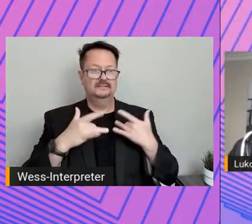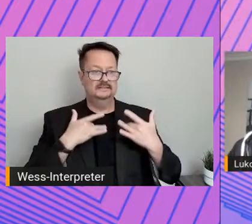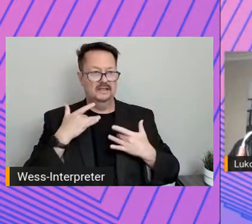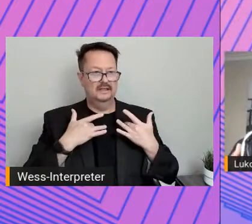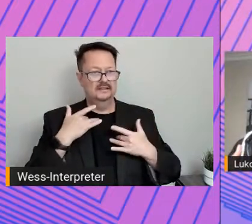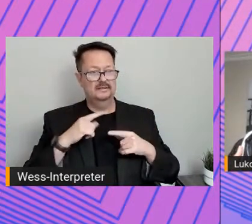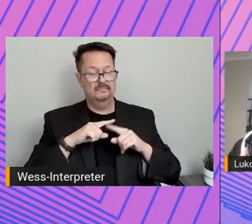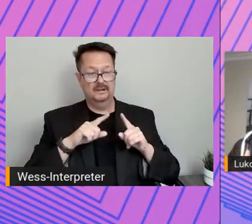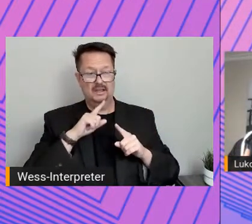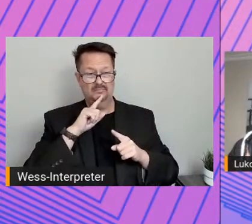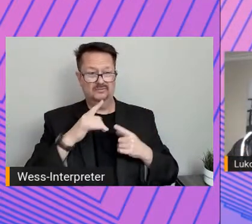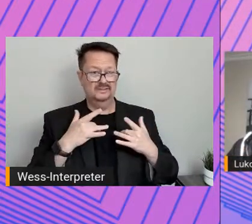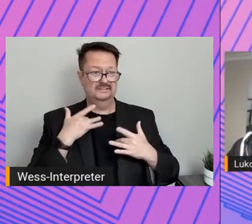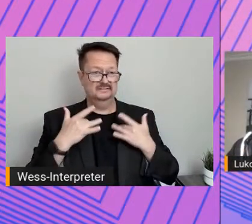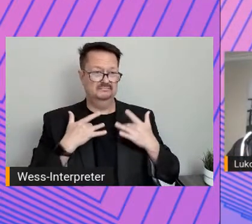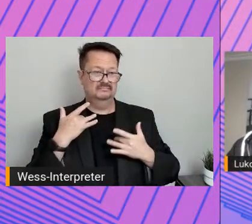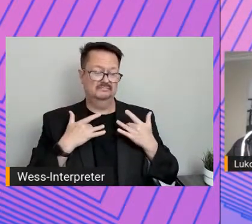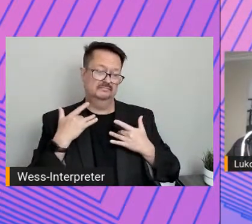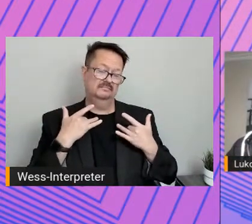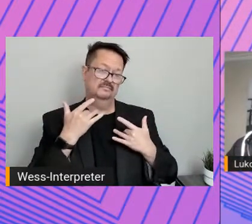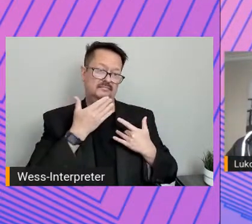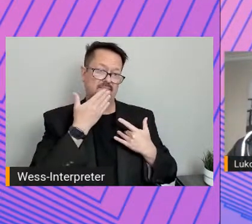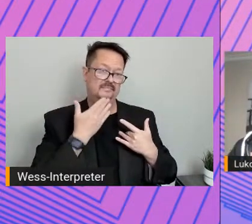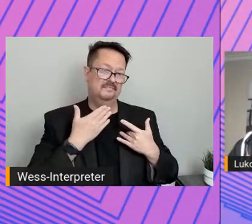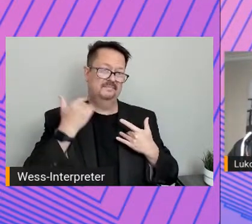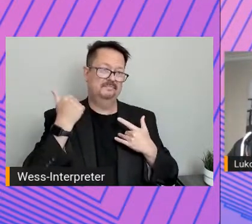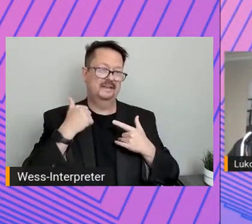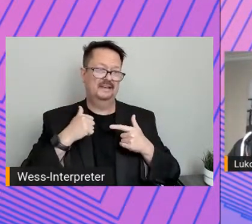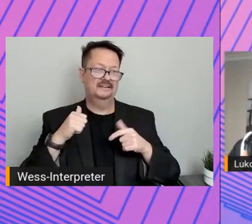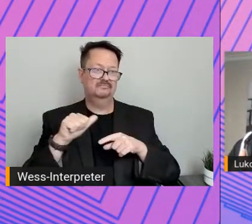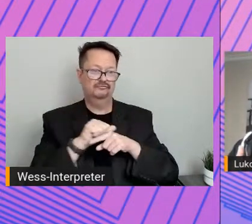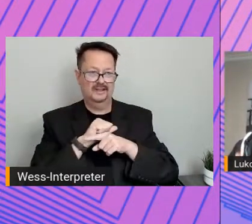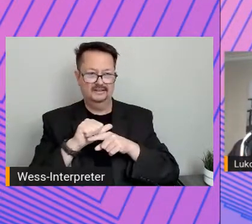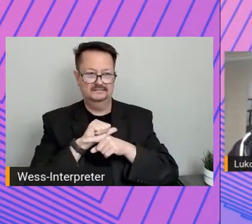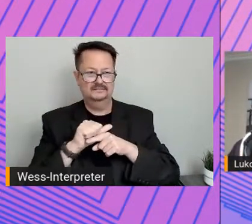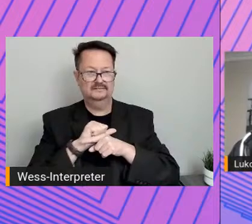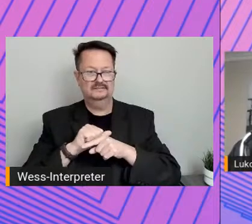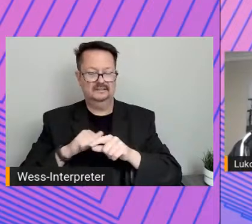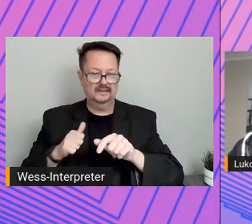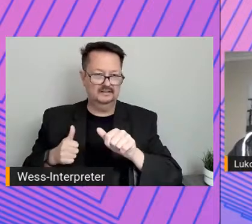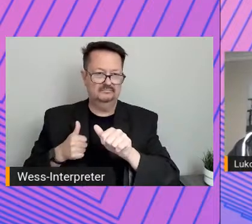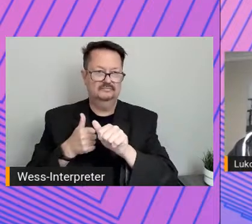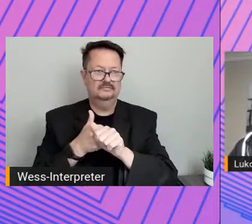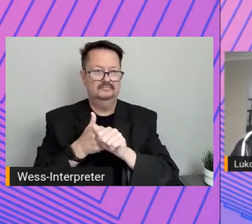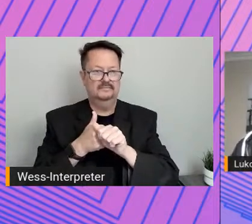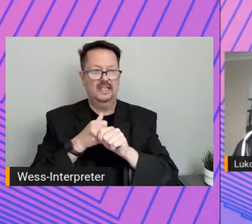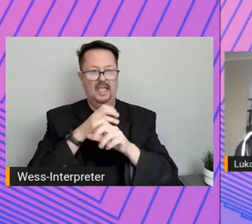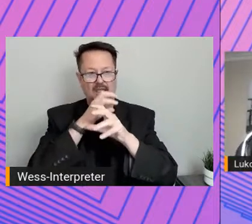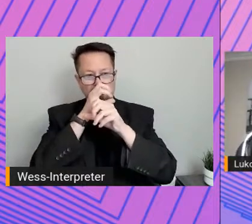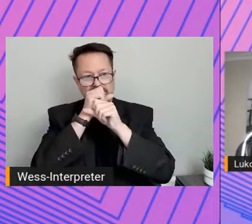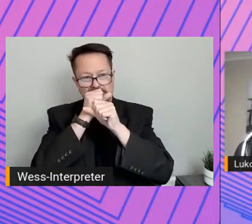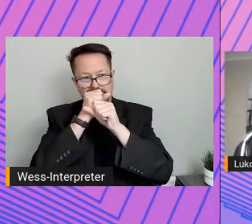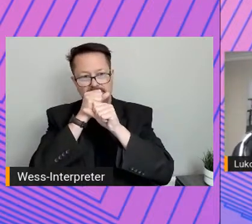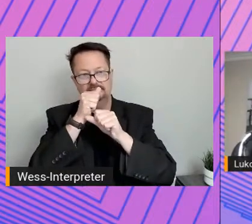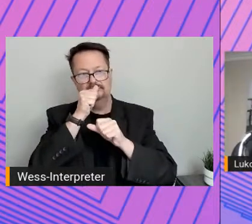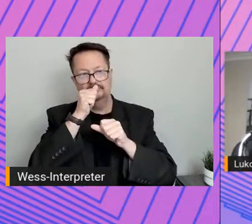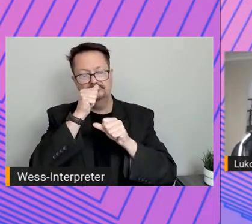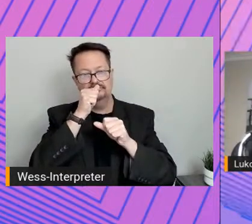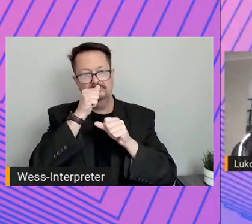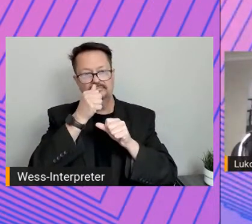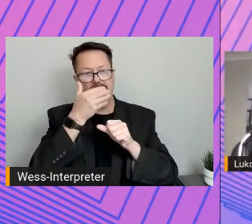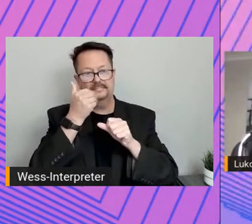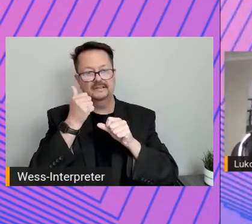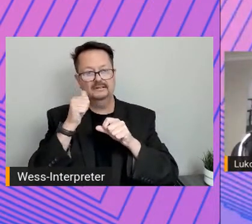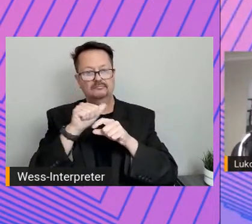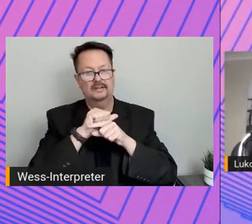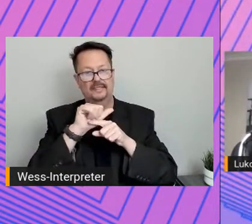about trying to help with best practices, catching up to that, and especially security best practices. And so that's what's going to be the